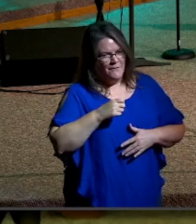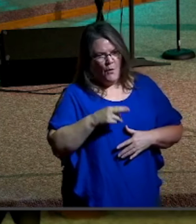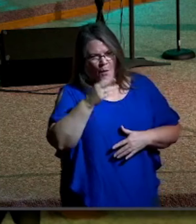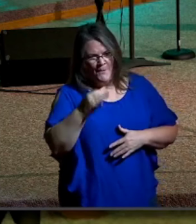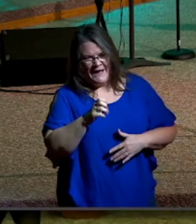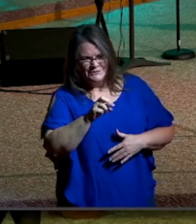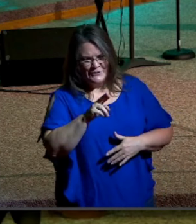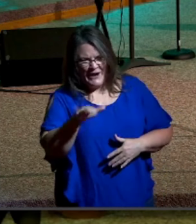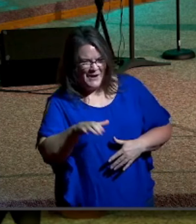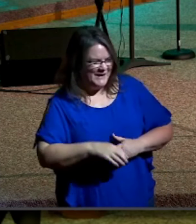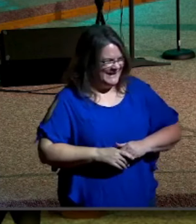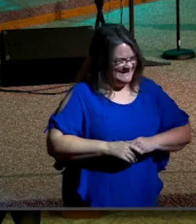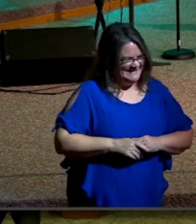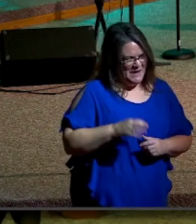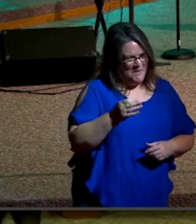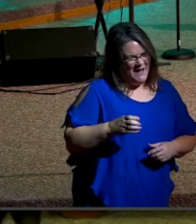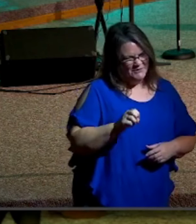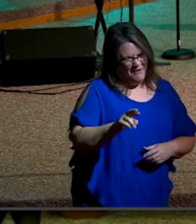creeksidecb.org.